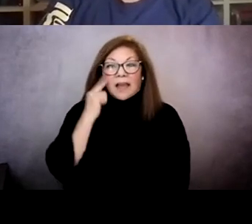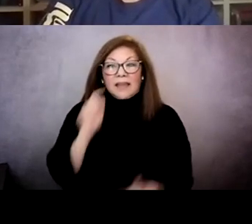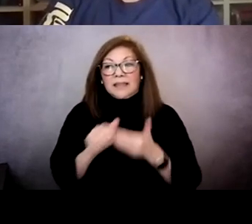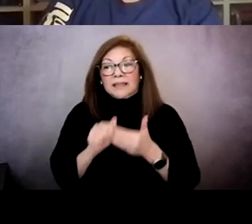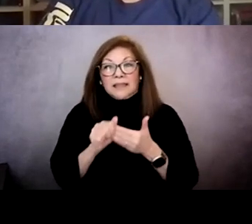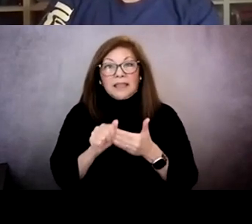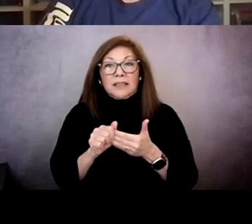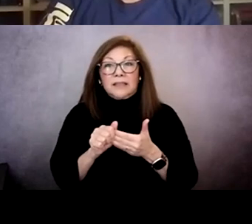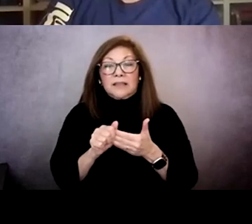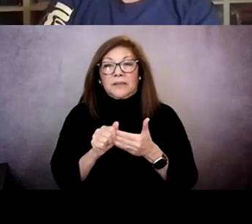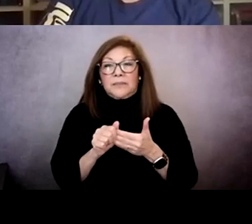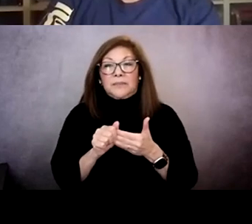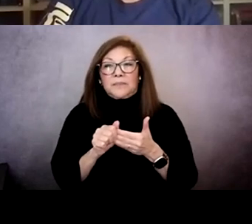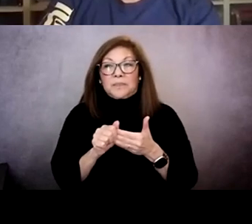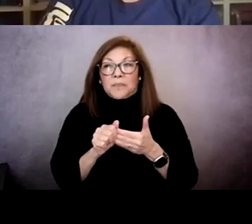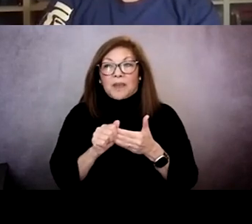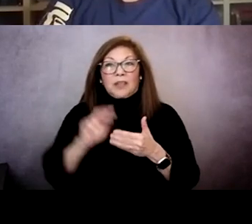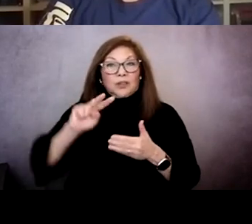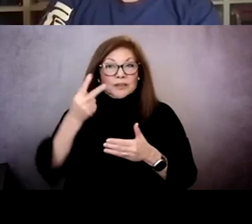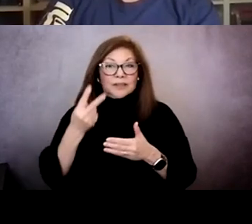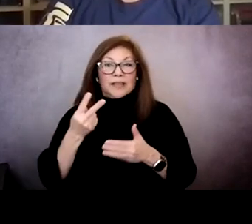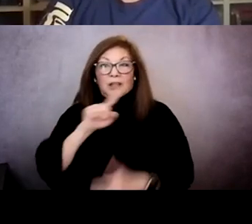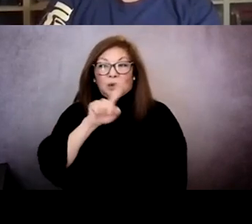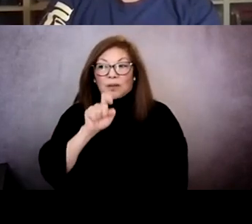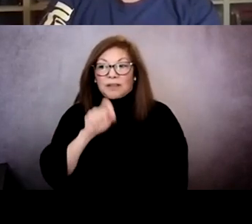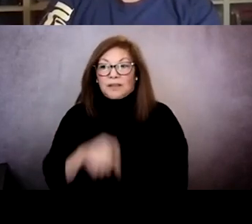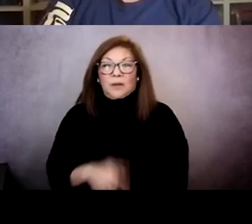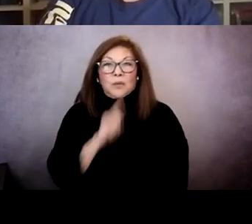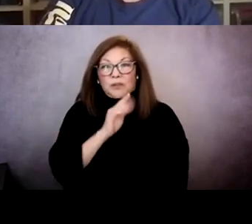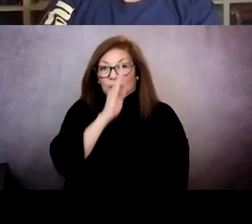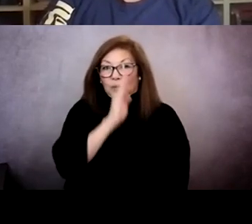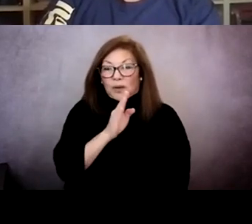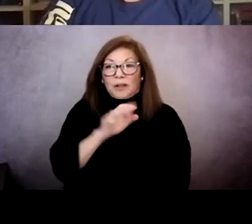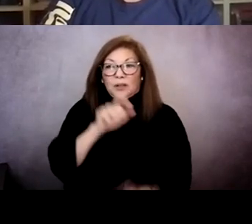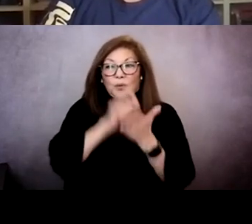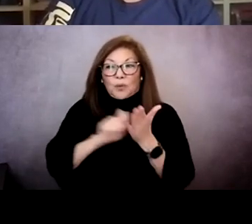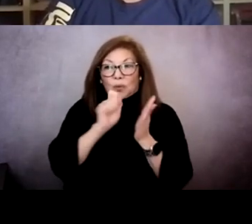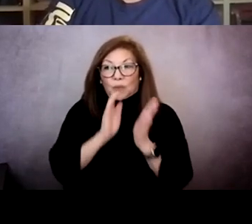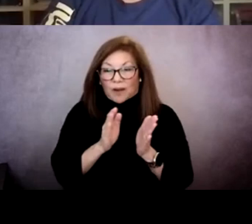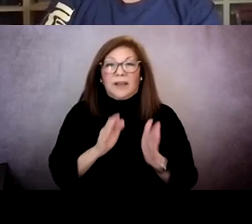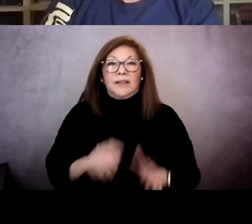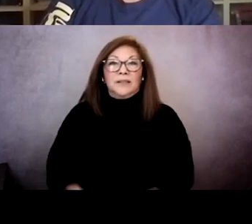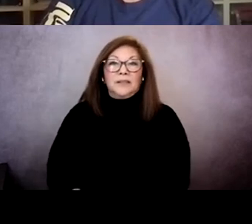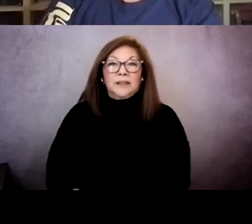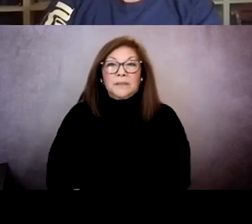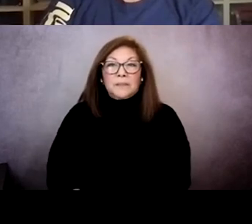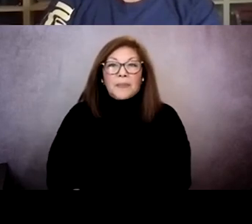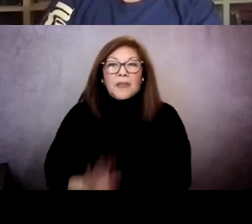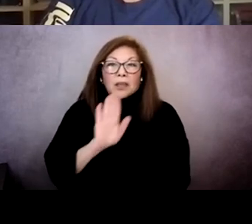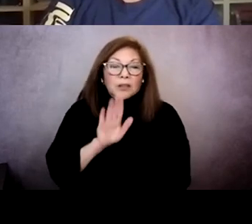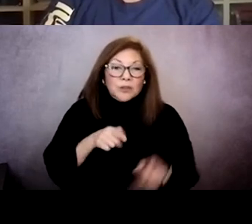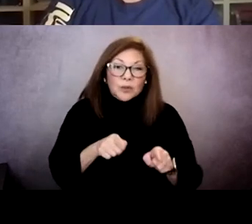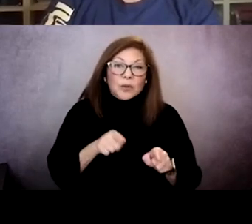really well into our second question, which is sort of directed to the writers among you, which is, in your writing,